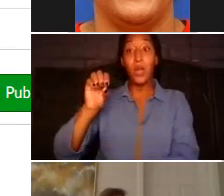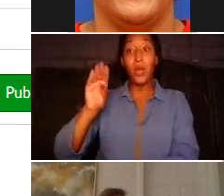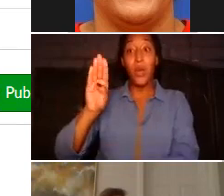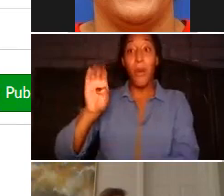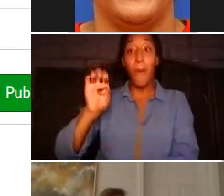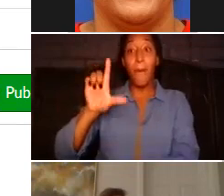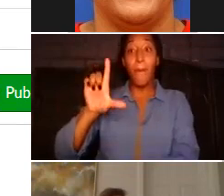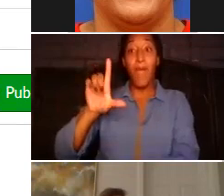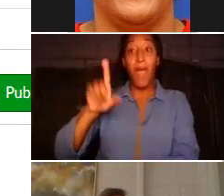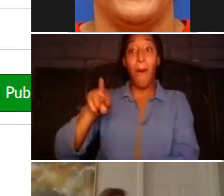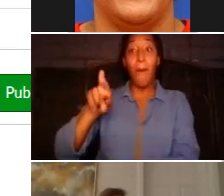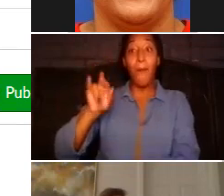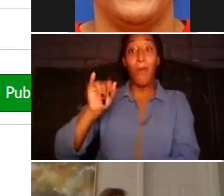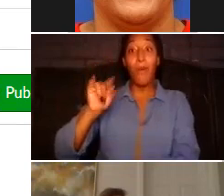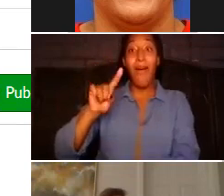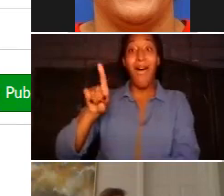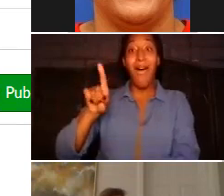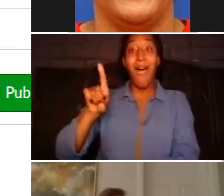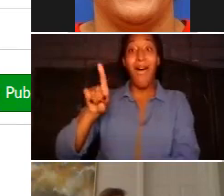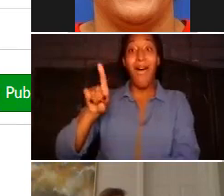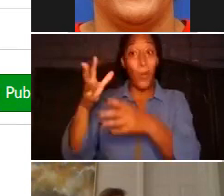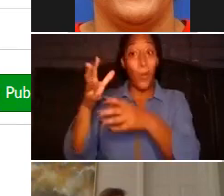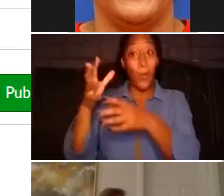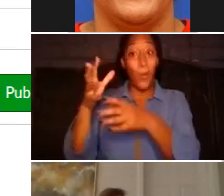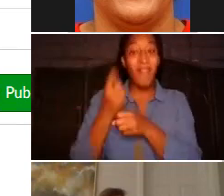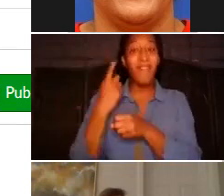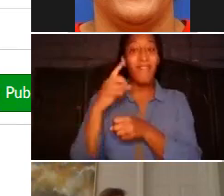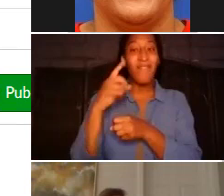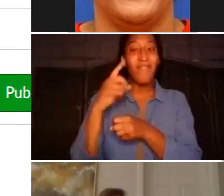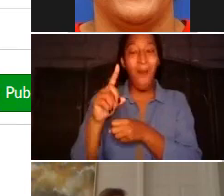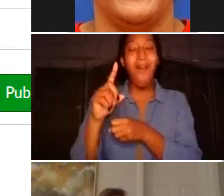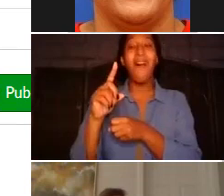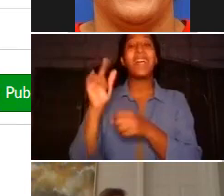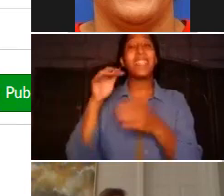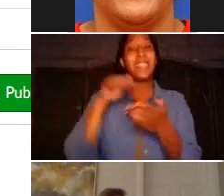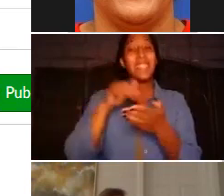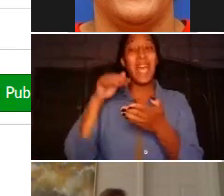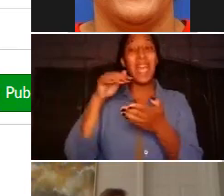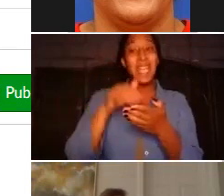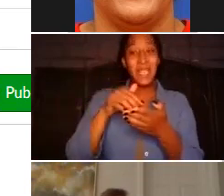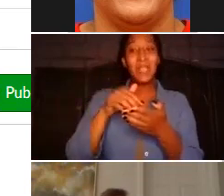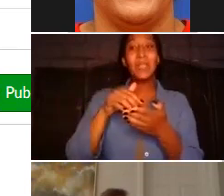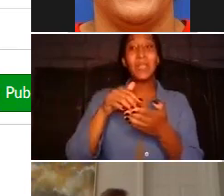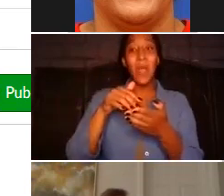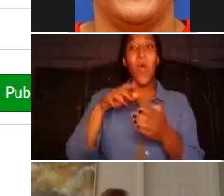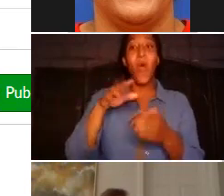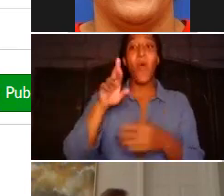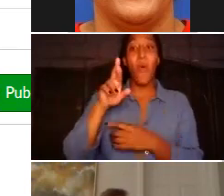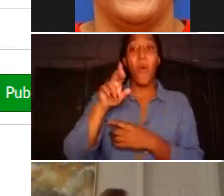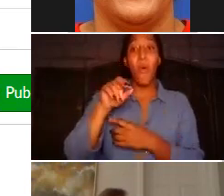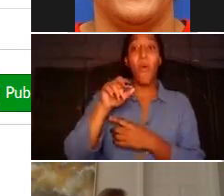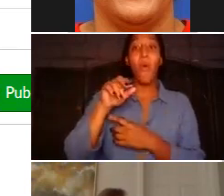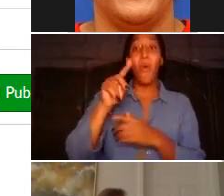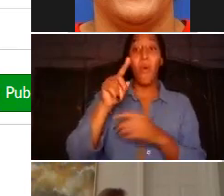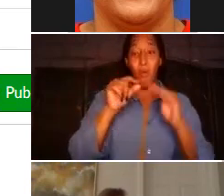of gravity waves. So I thought it's cool that we're talking about waves. We've talked about gravity. Now we can see how those two topics